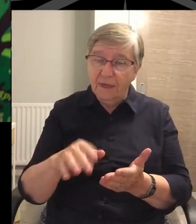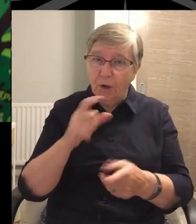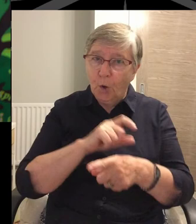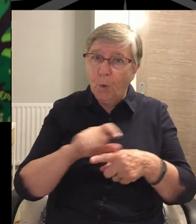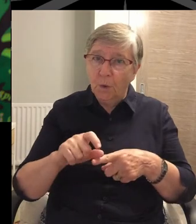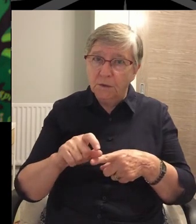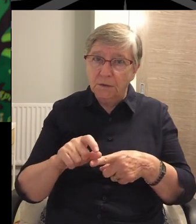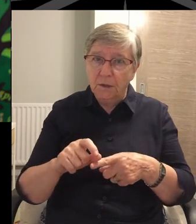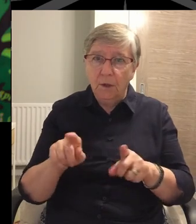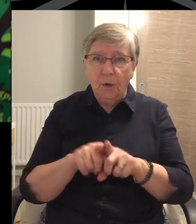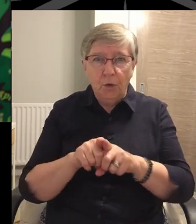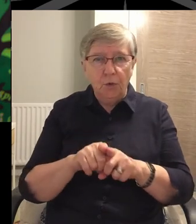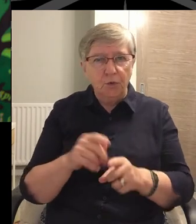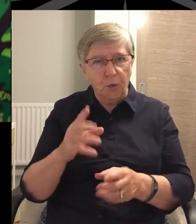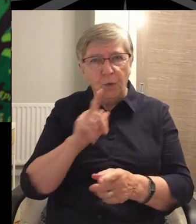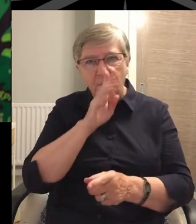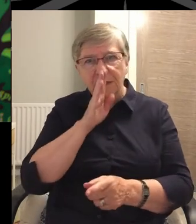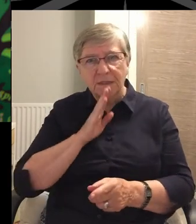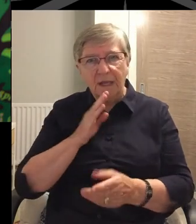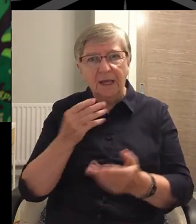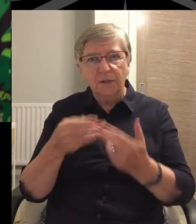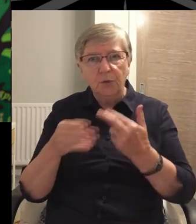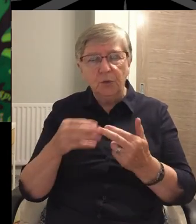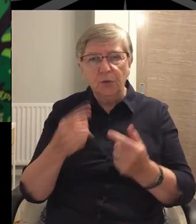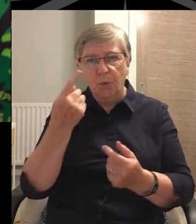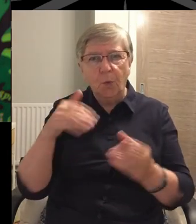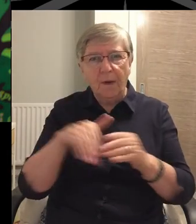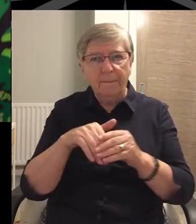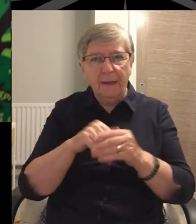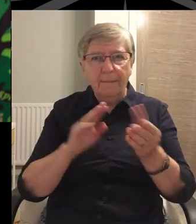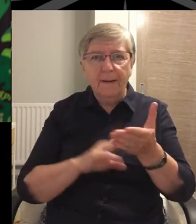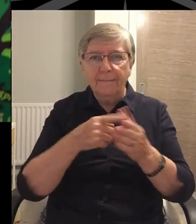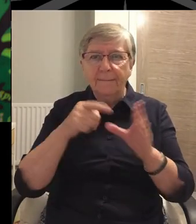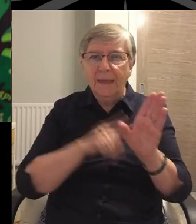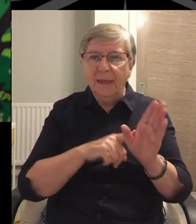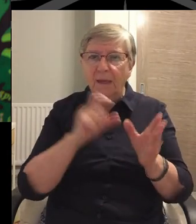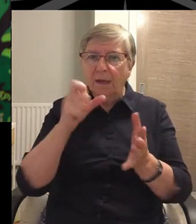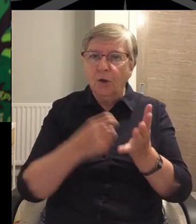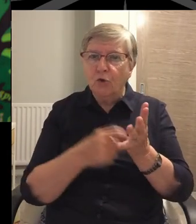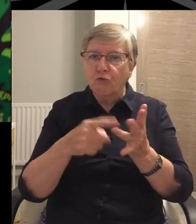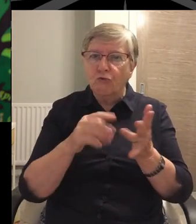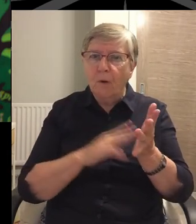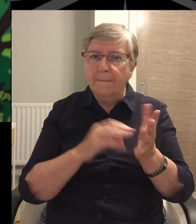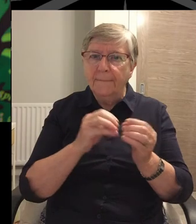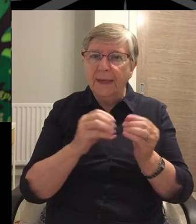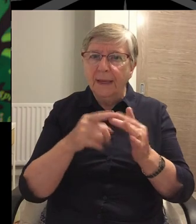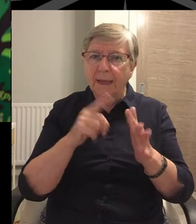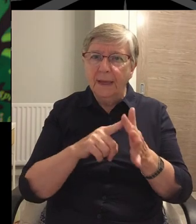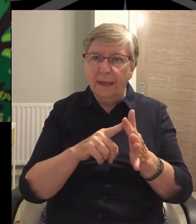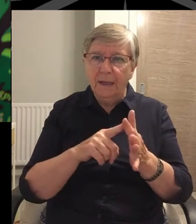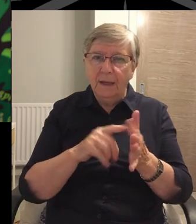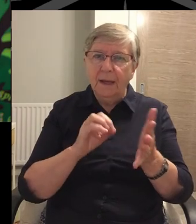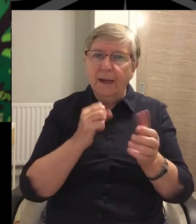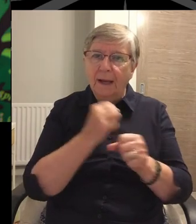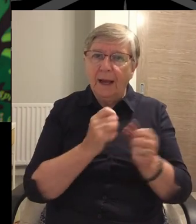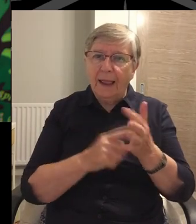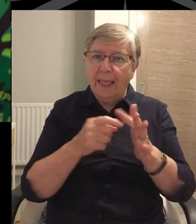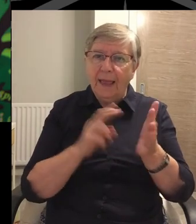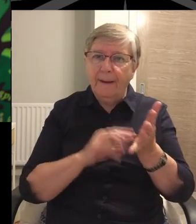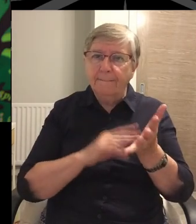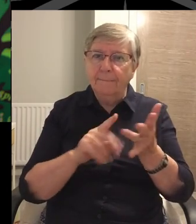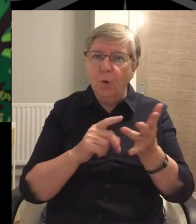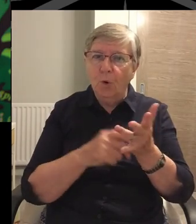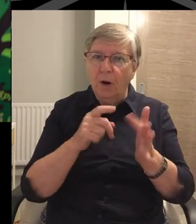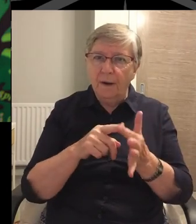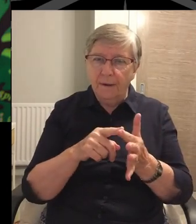to say that we received sad news that one of our members, May Crombie of Glenmore, died last weekend. At the time of recording